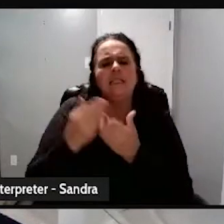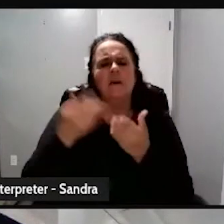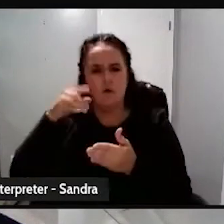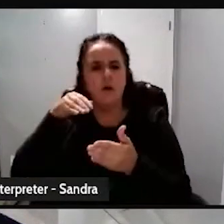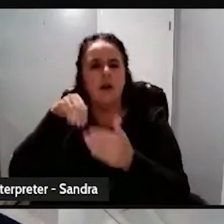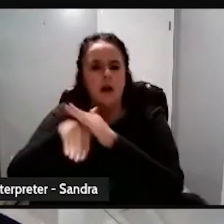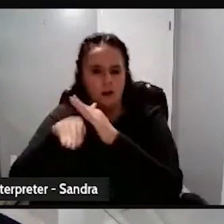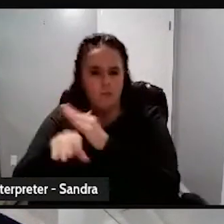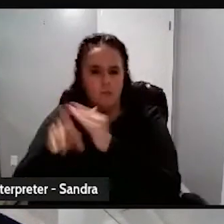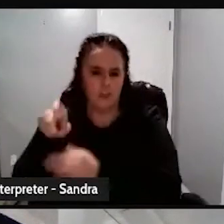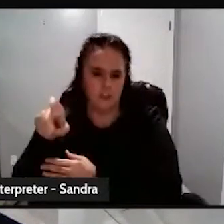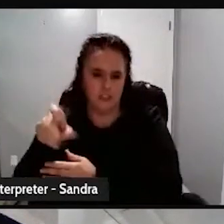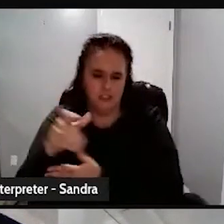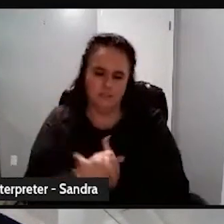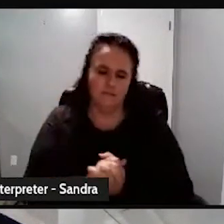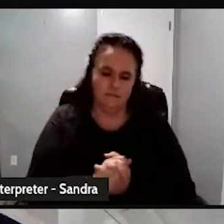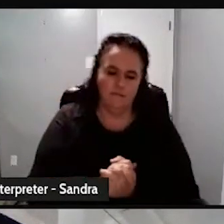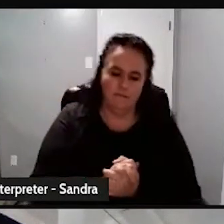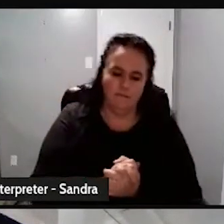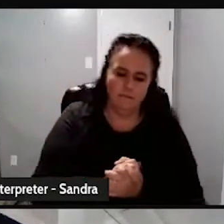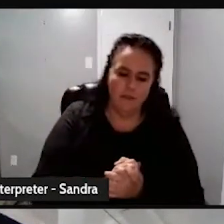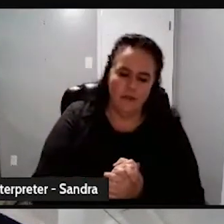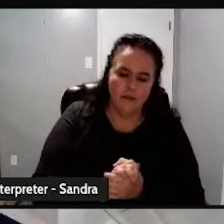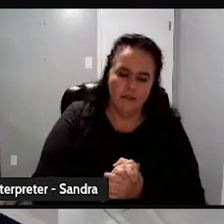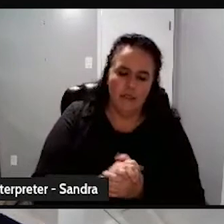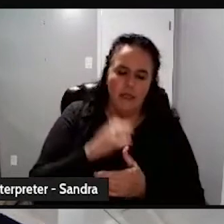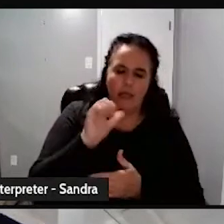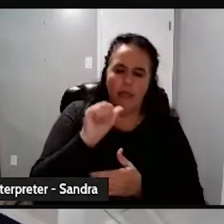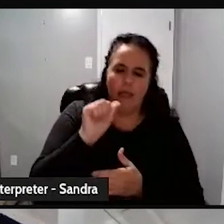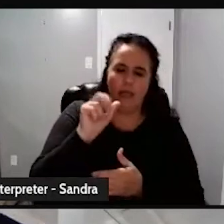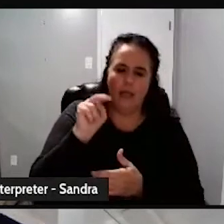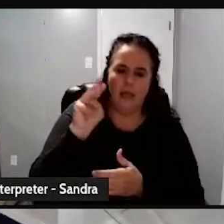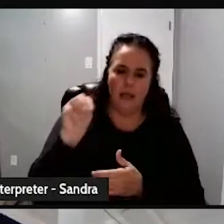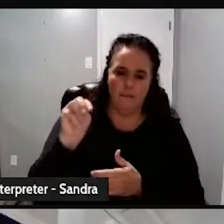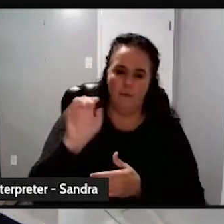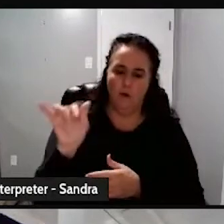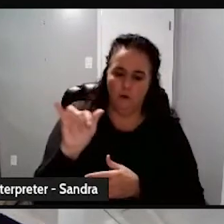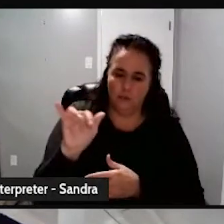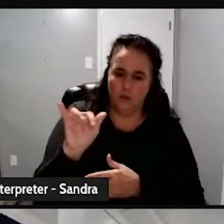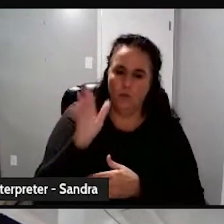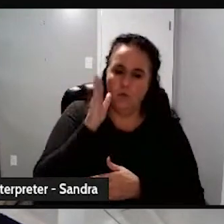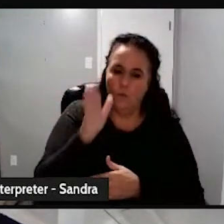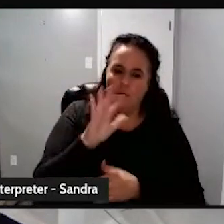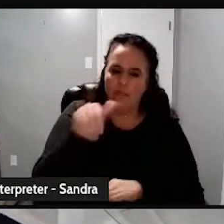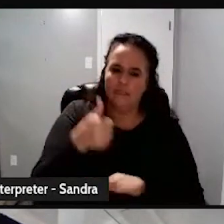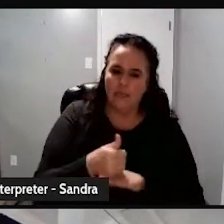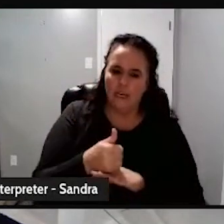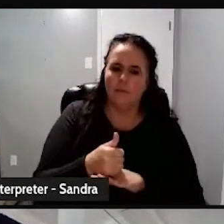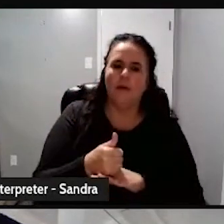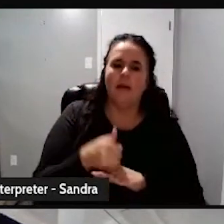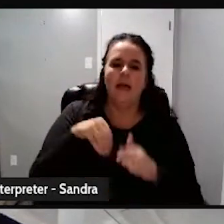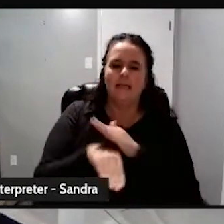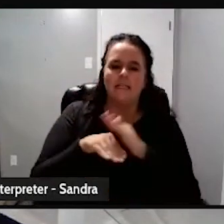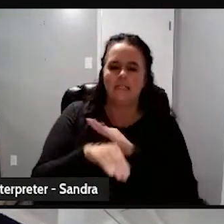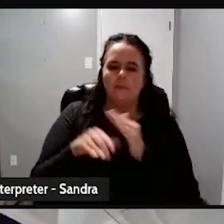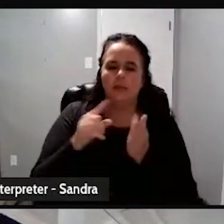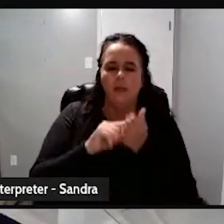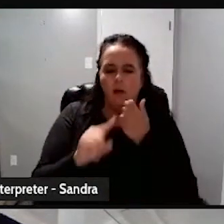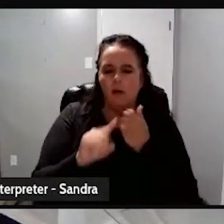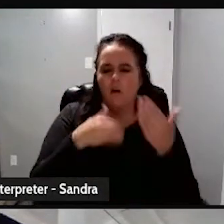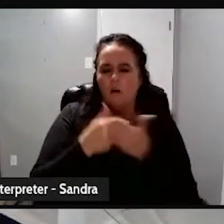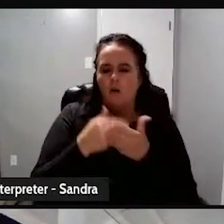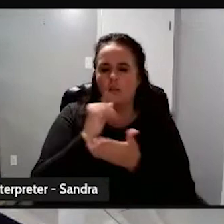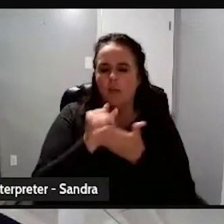And the other thing too, I just wanted to mention is that AANM is going to be doing an accessibility audit of all the